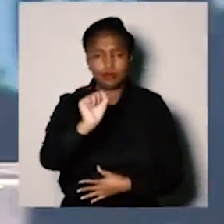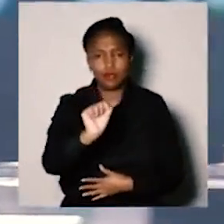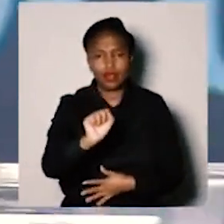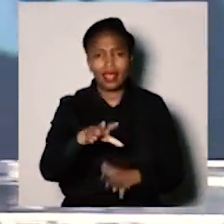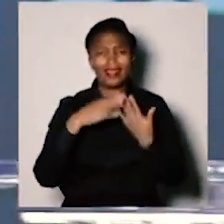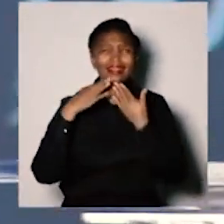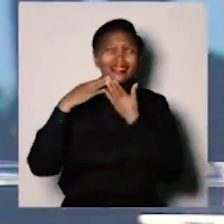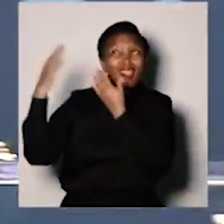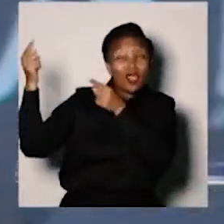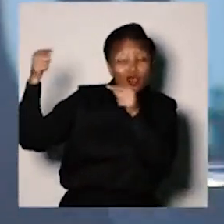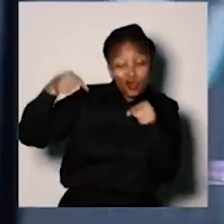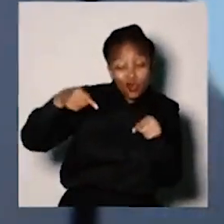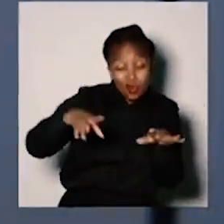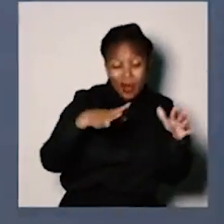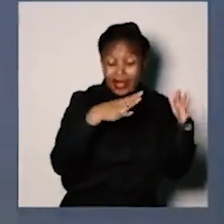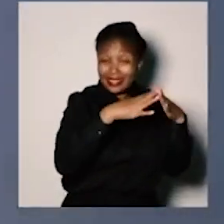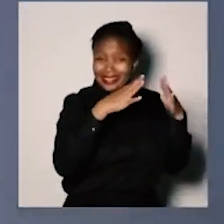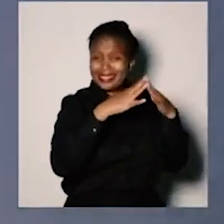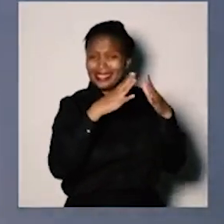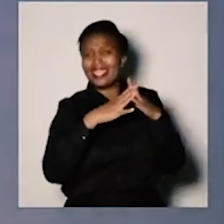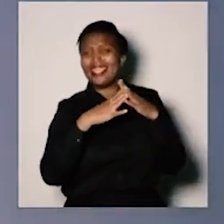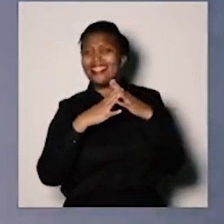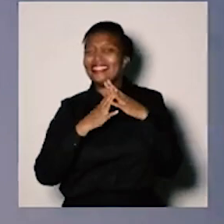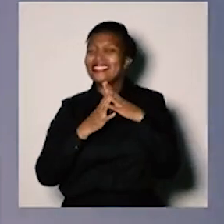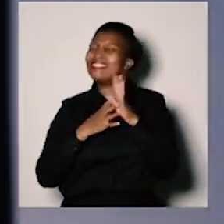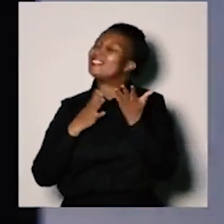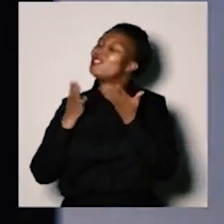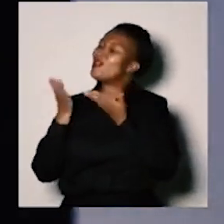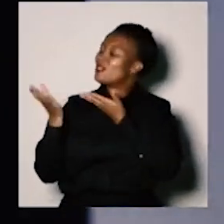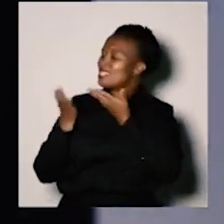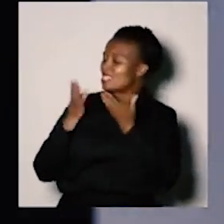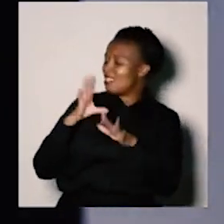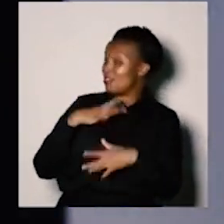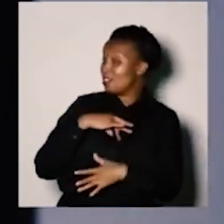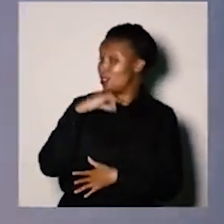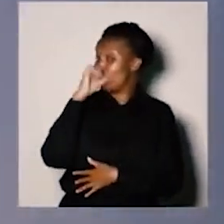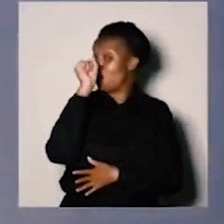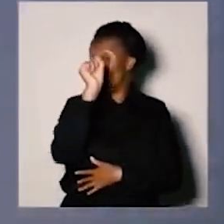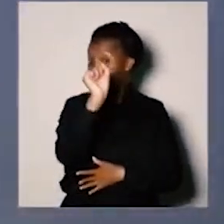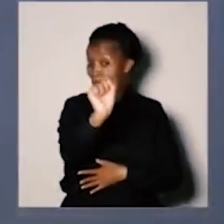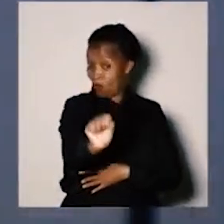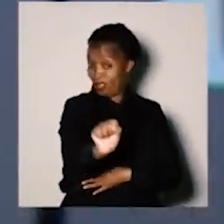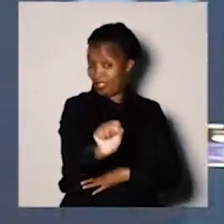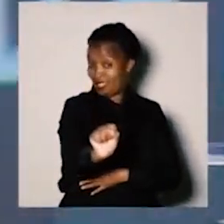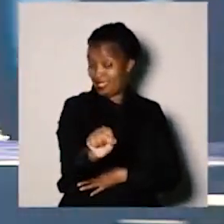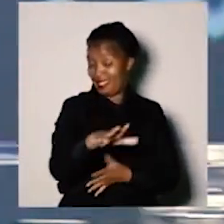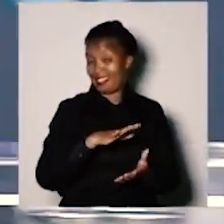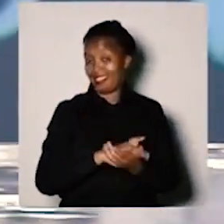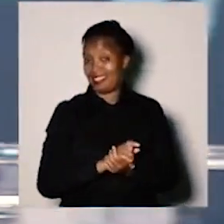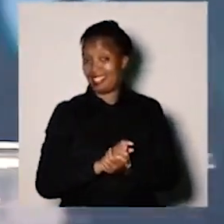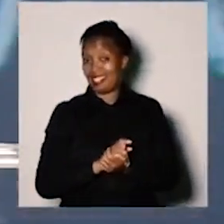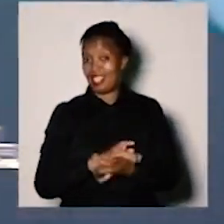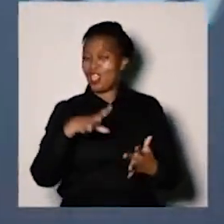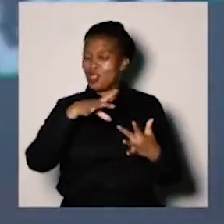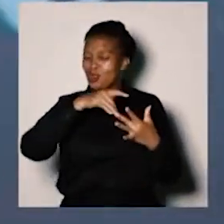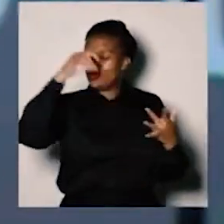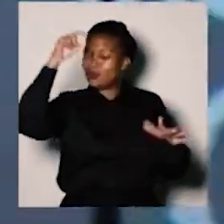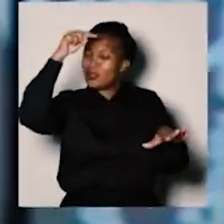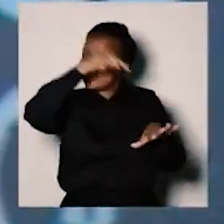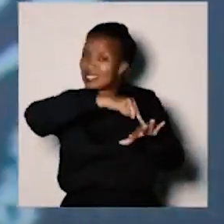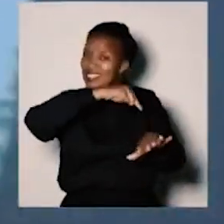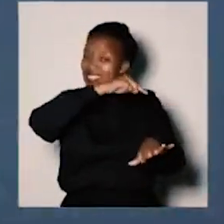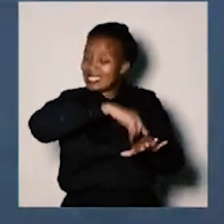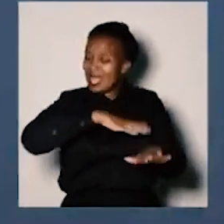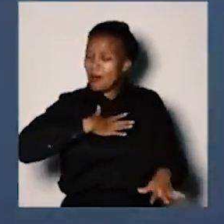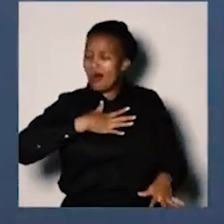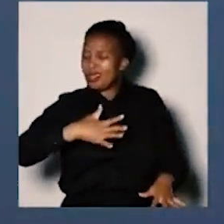God you are here in the church today to service your soul. You've put time aside on Sunday. You've